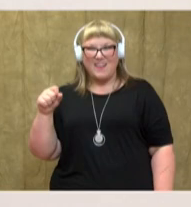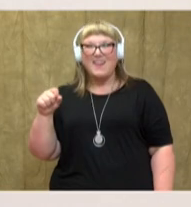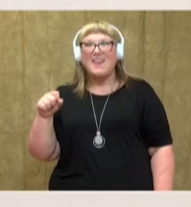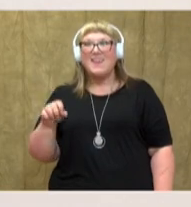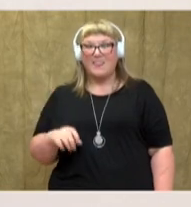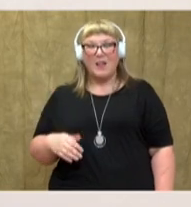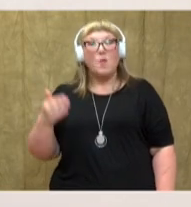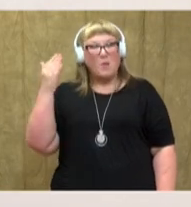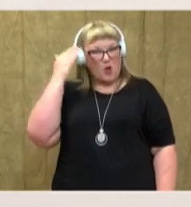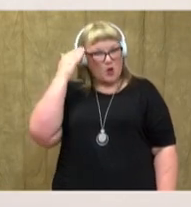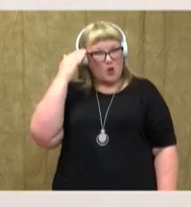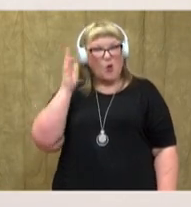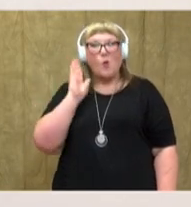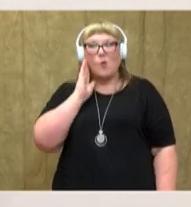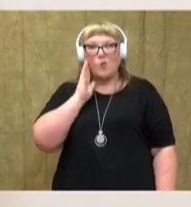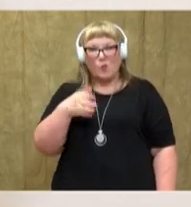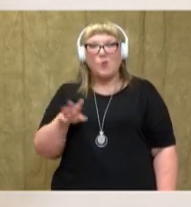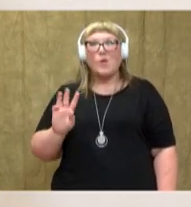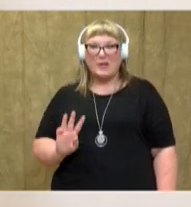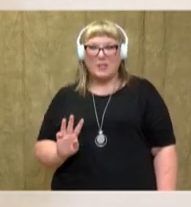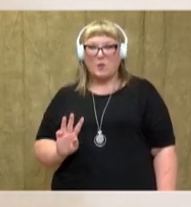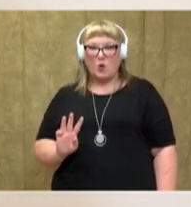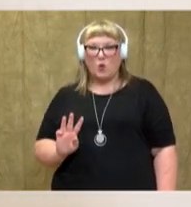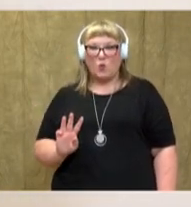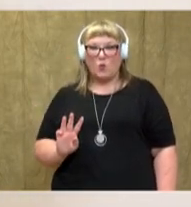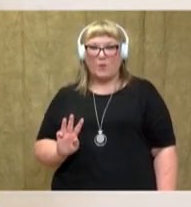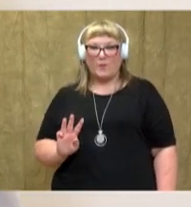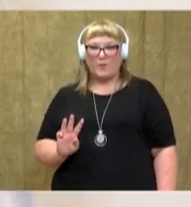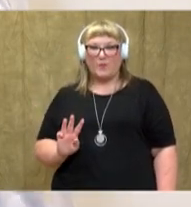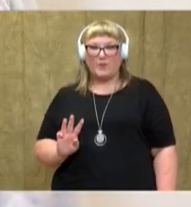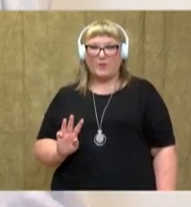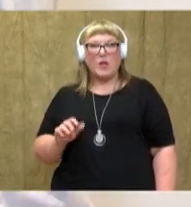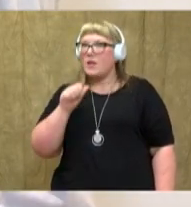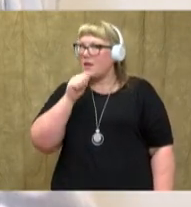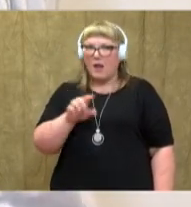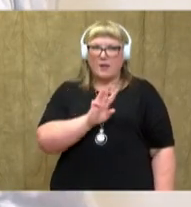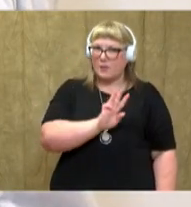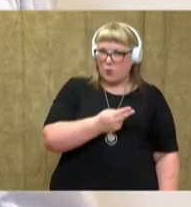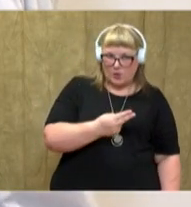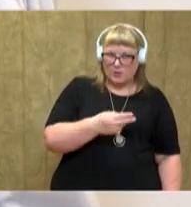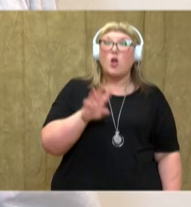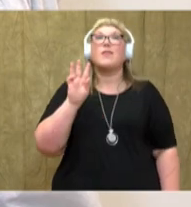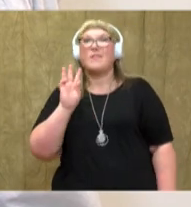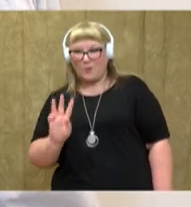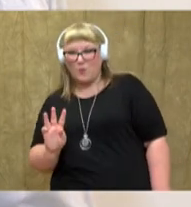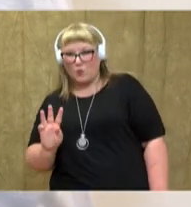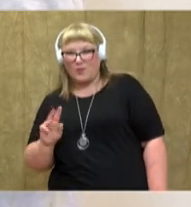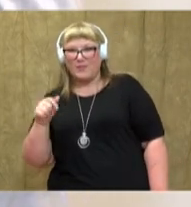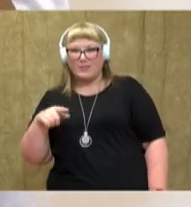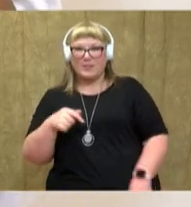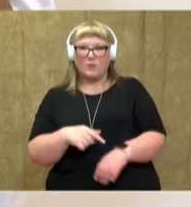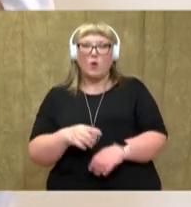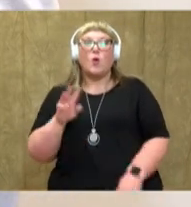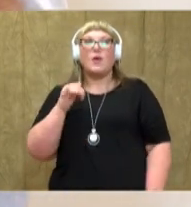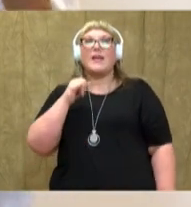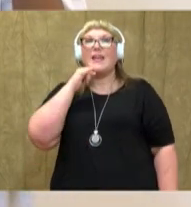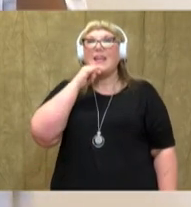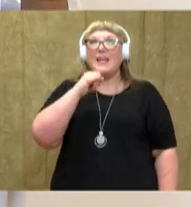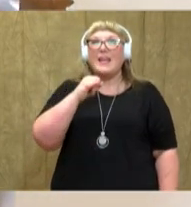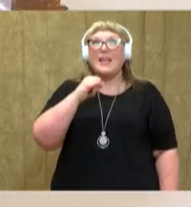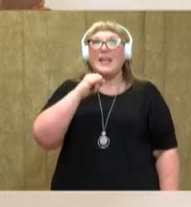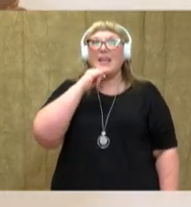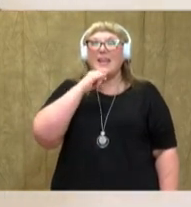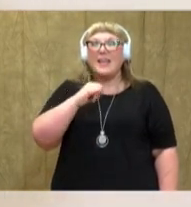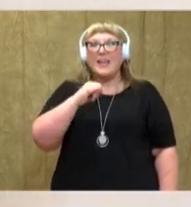letter sound, absolutely, for the letter W. W. Very good, friends. Keep going. W.